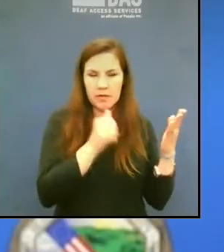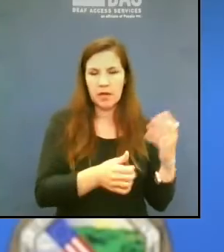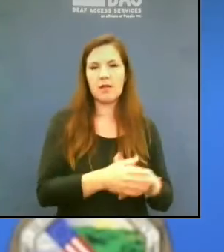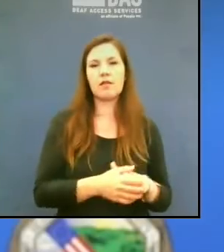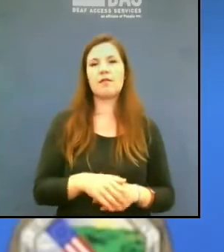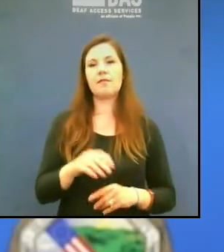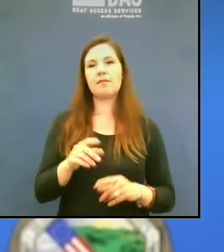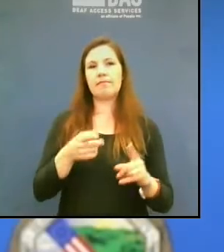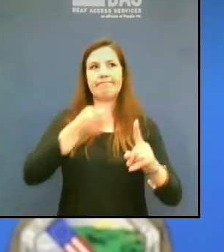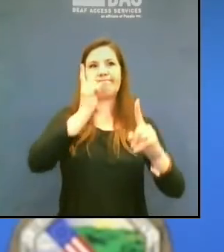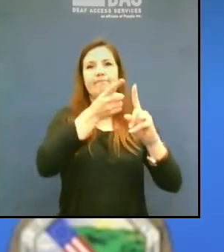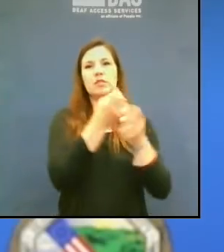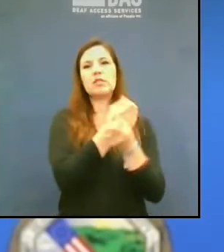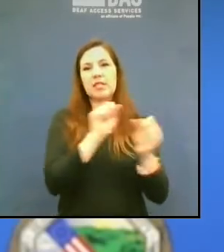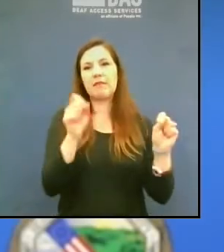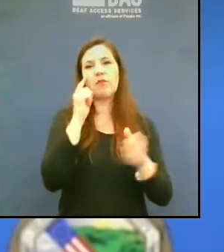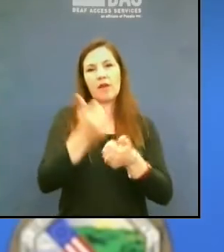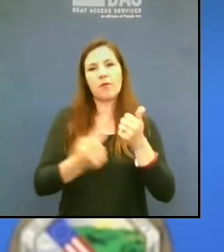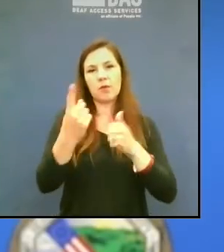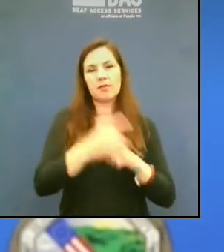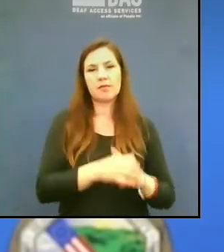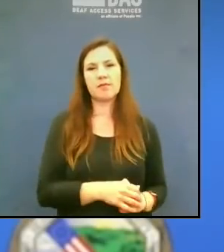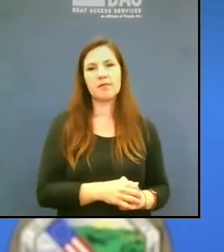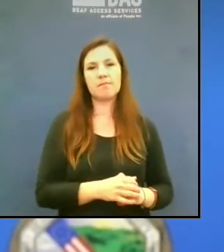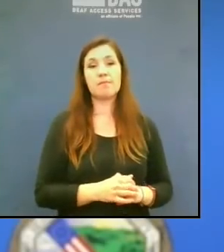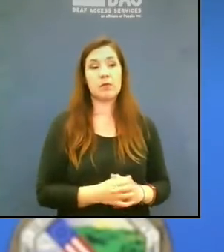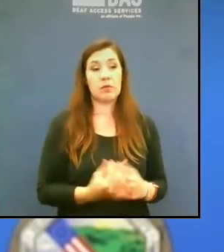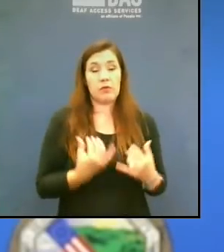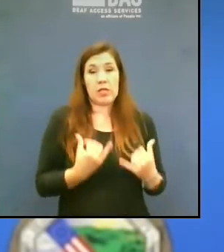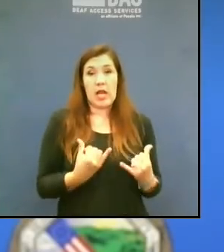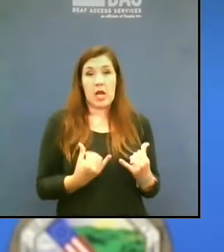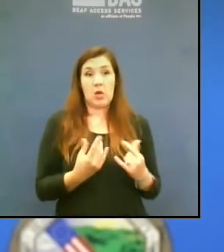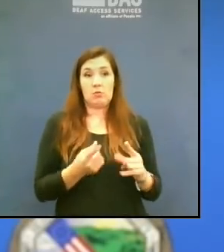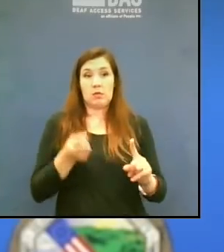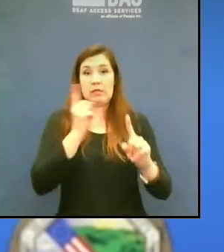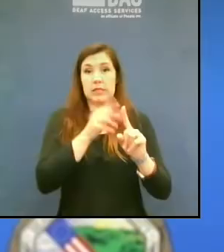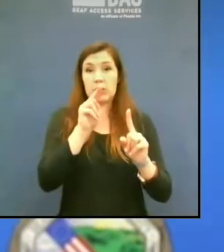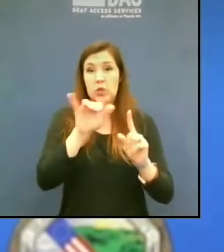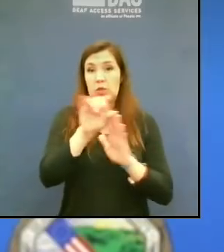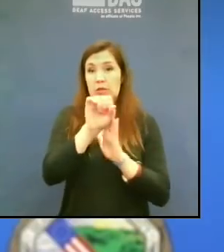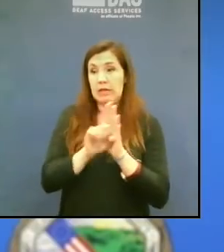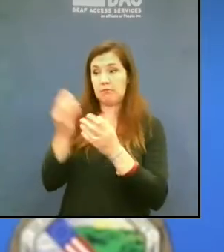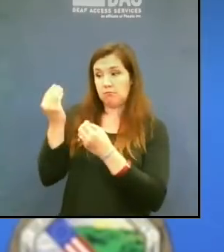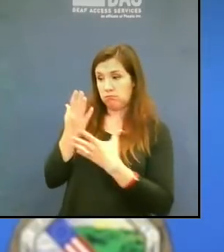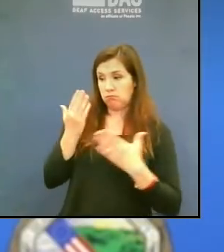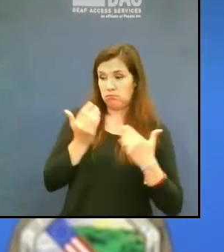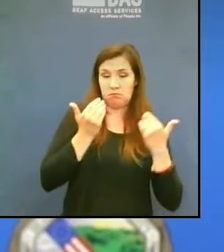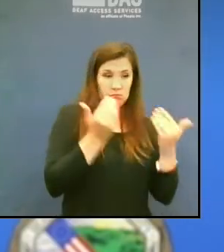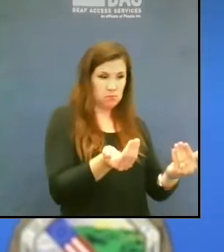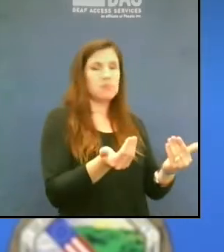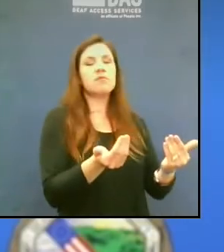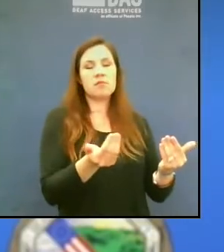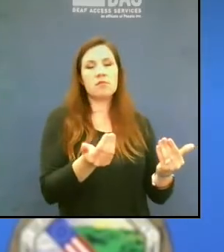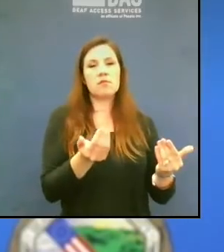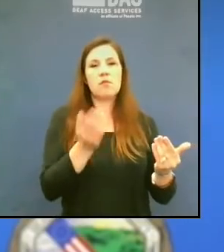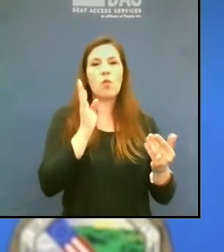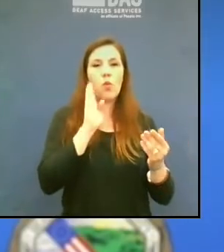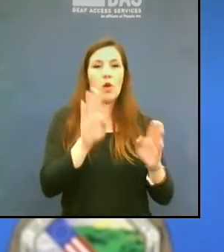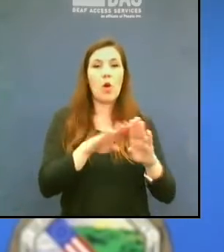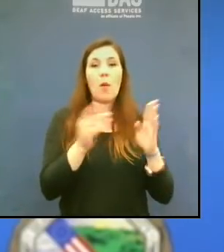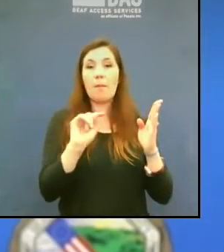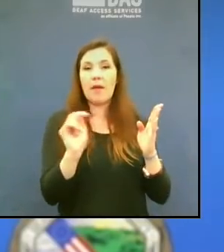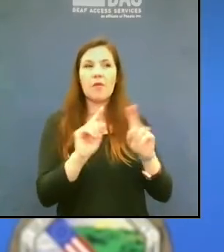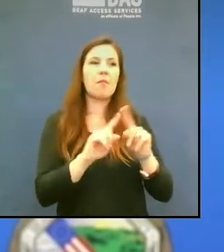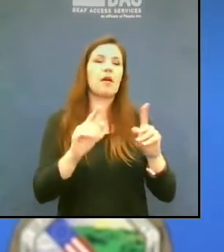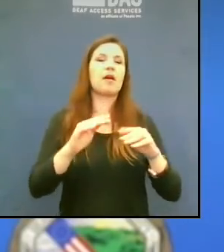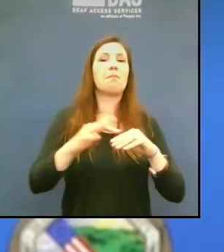safety of all, and that's why until such time as we can get the go-ahead from New York State and we feel it's safe, we will reopen those bathrooms. But